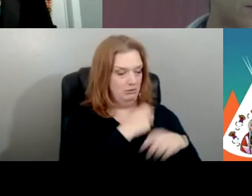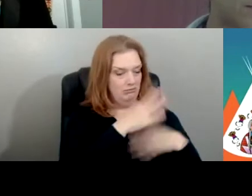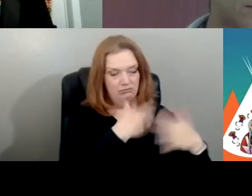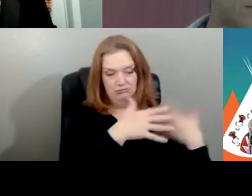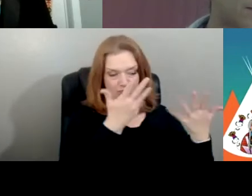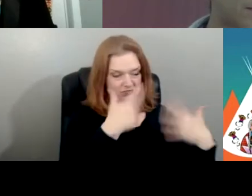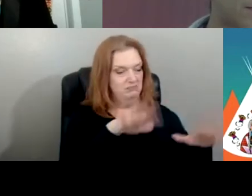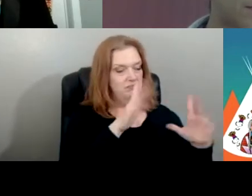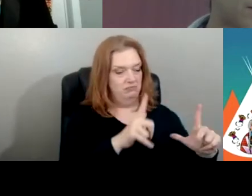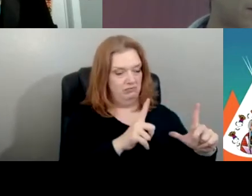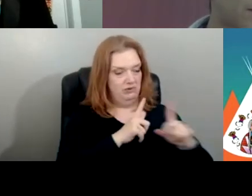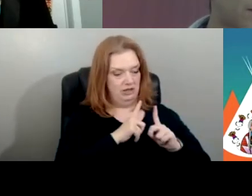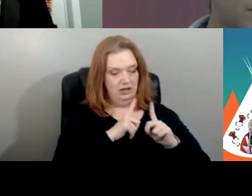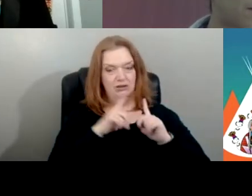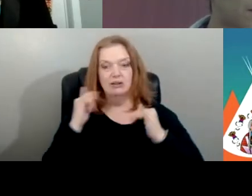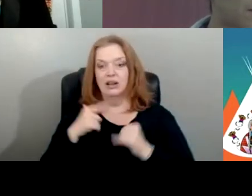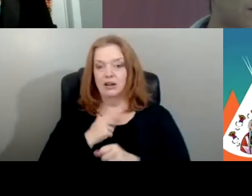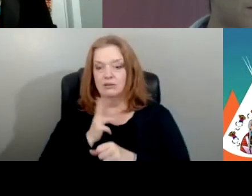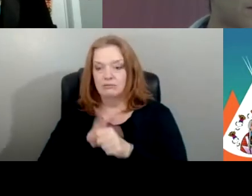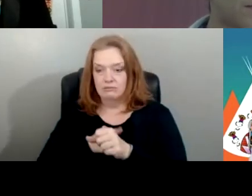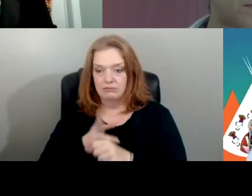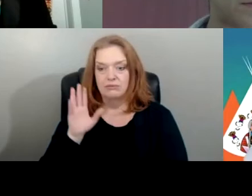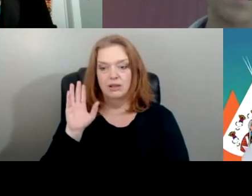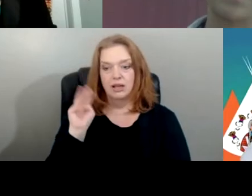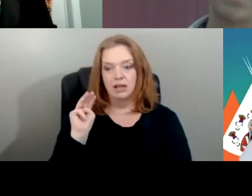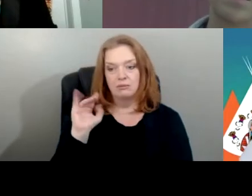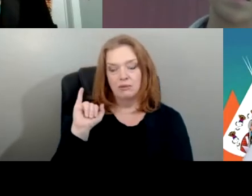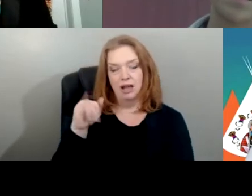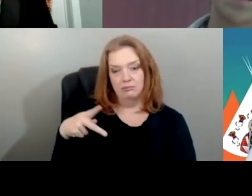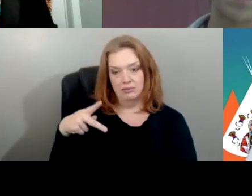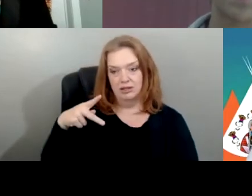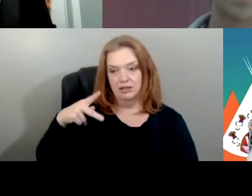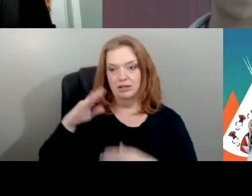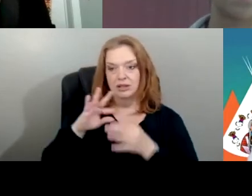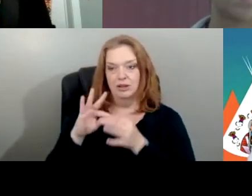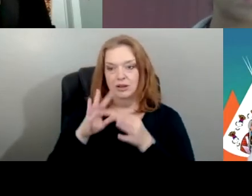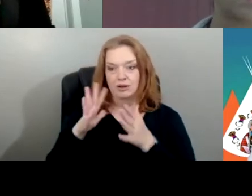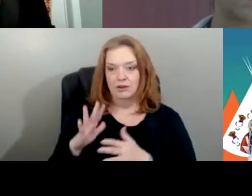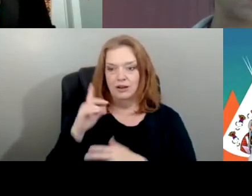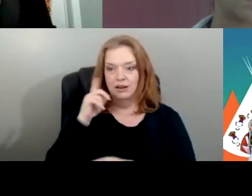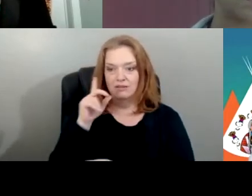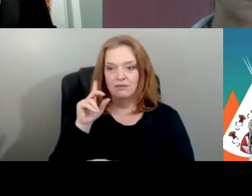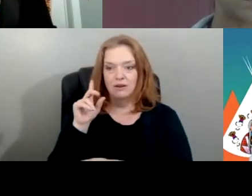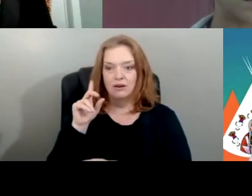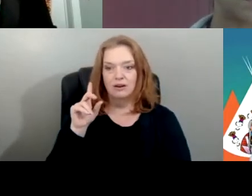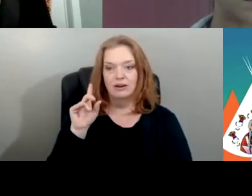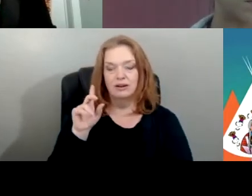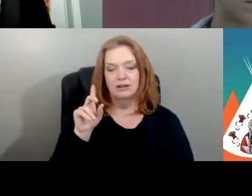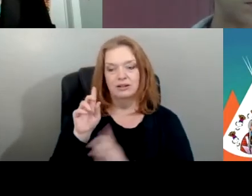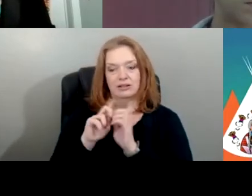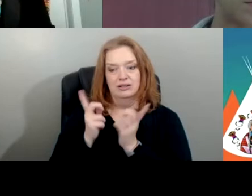serving now as the MMIP coordinator for the Department of Justice for the District of Idaho. In